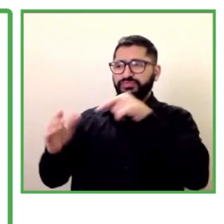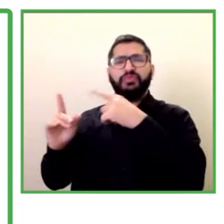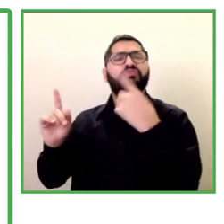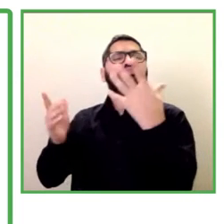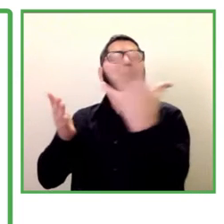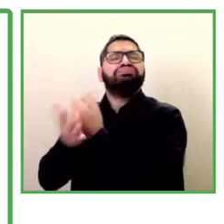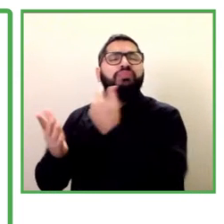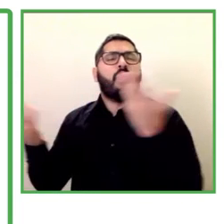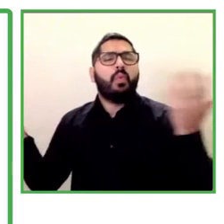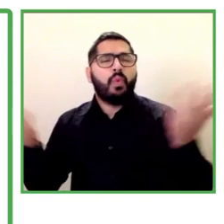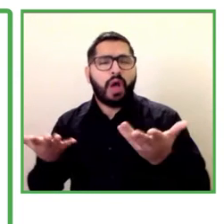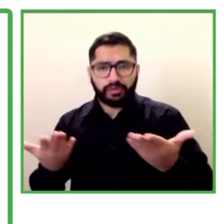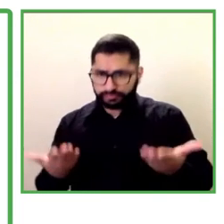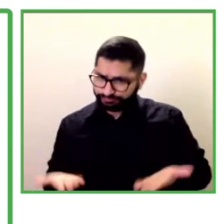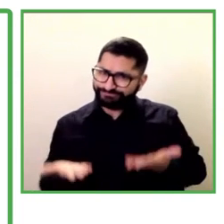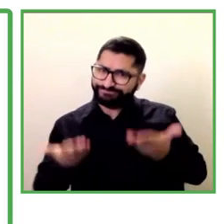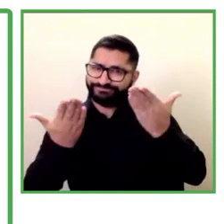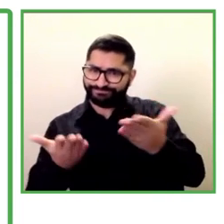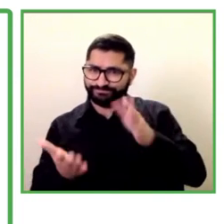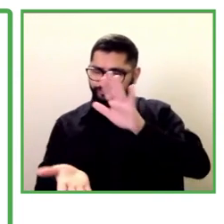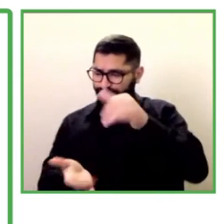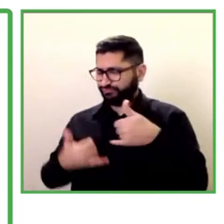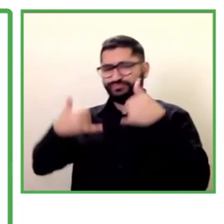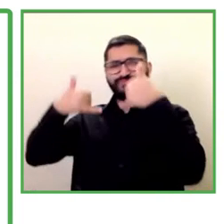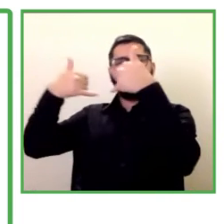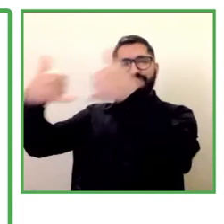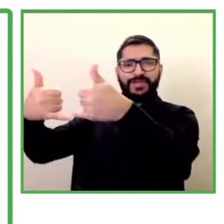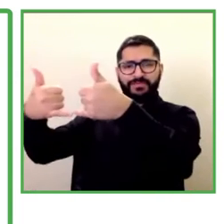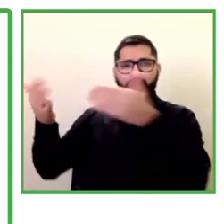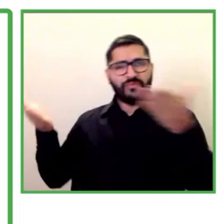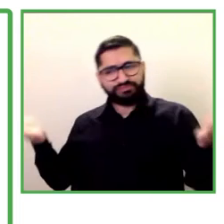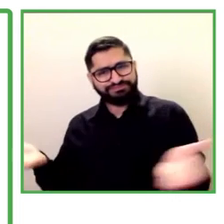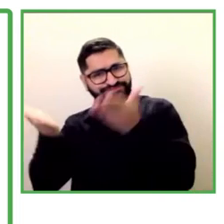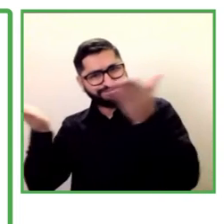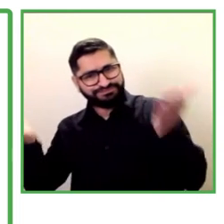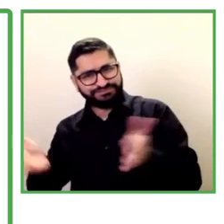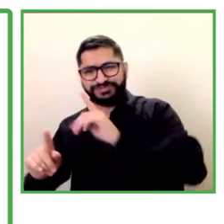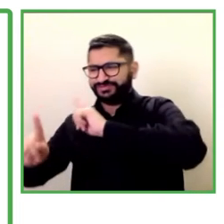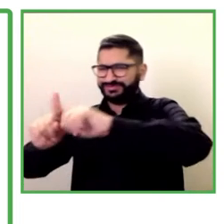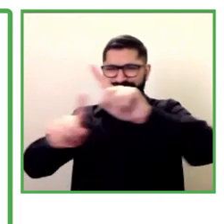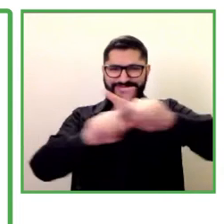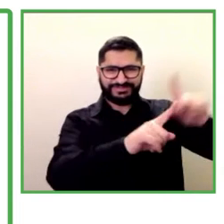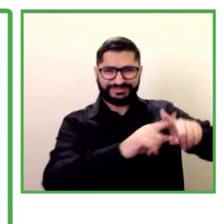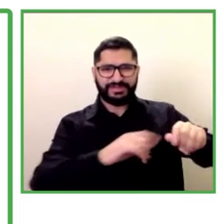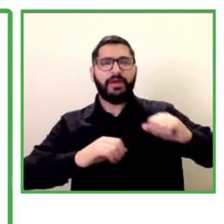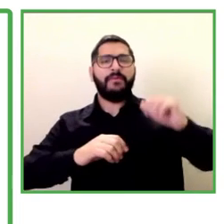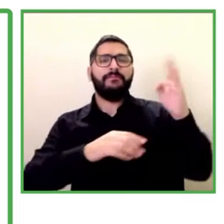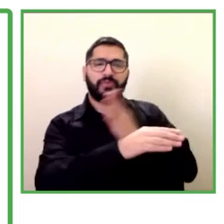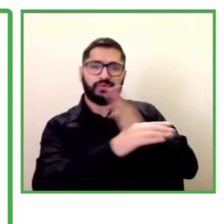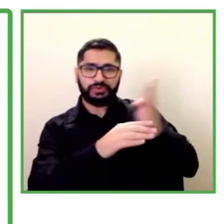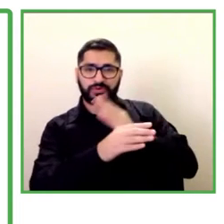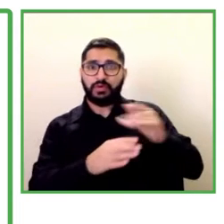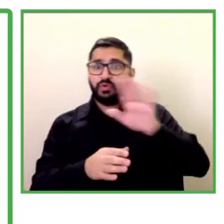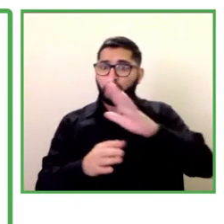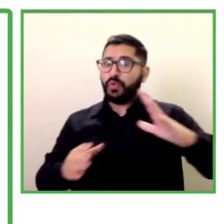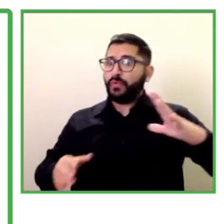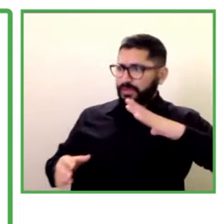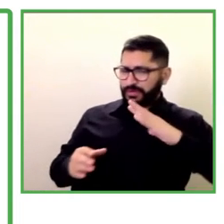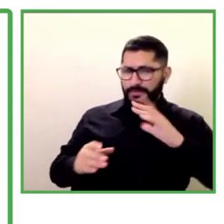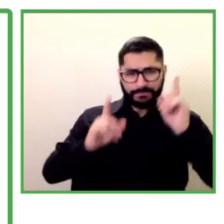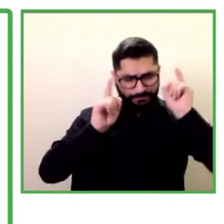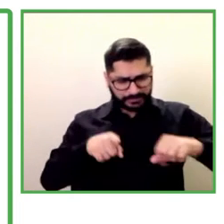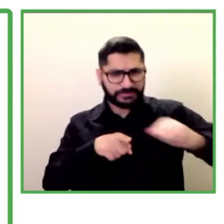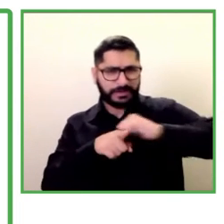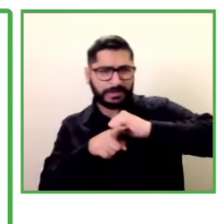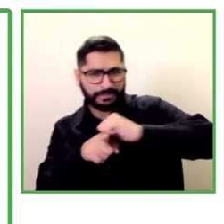well in performance, they have this as an incentive for them to keep on preparing and also incentivating other